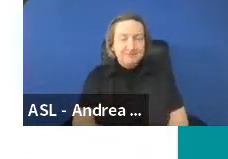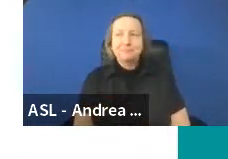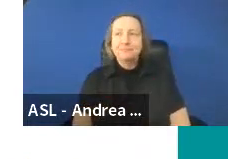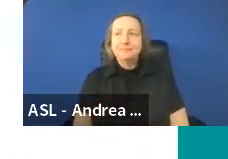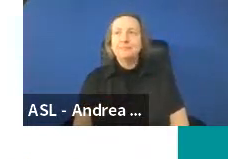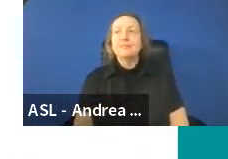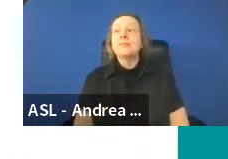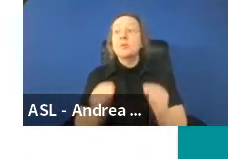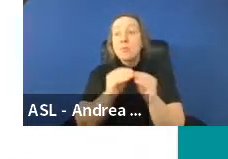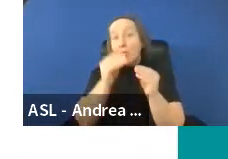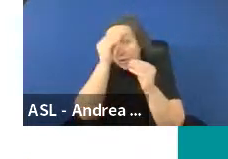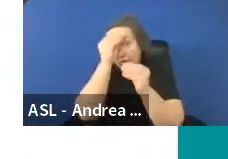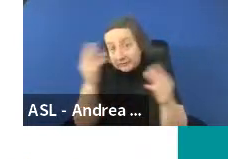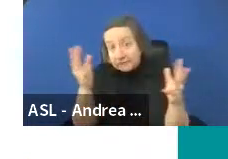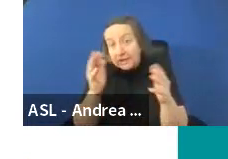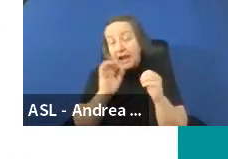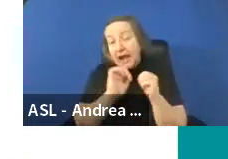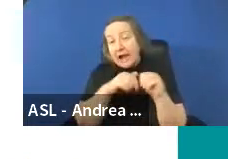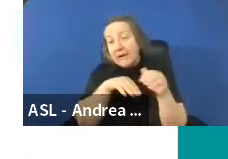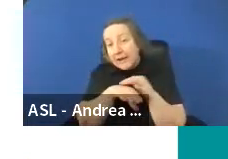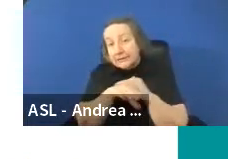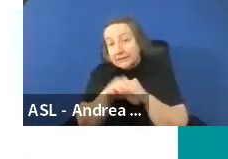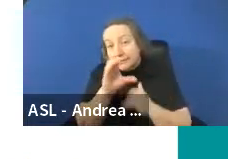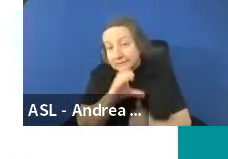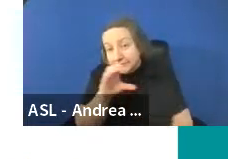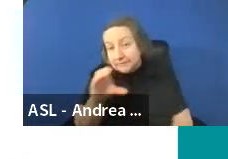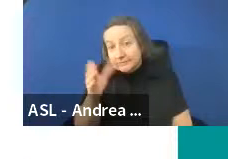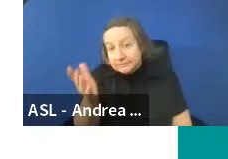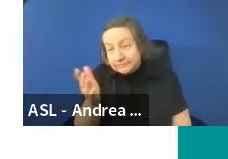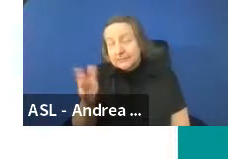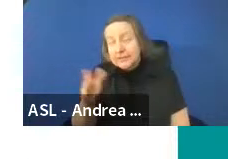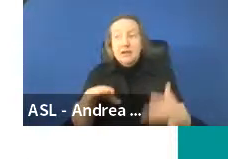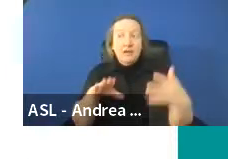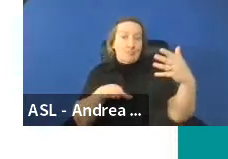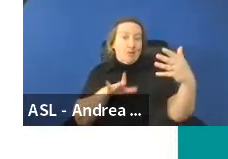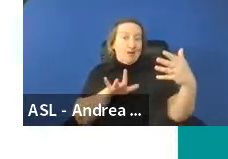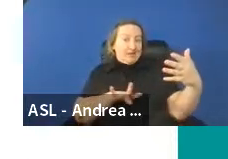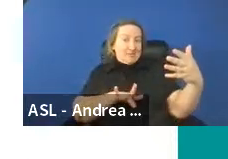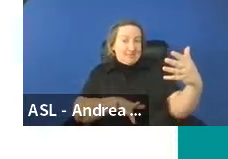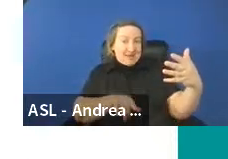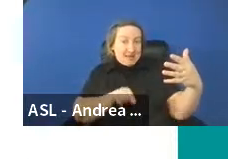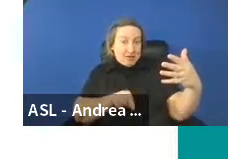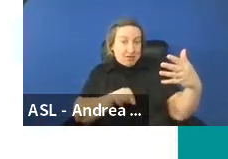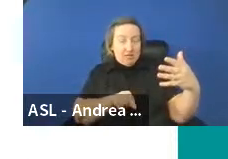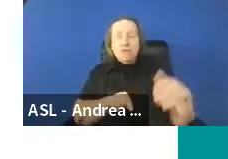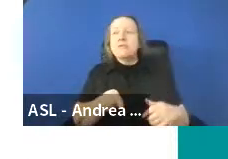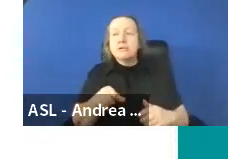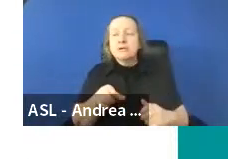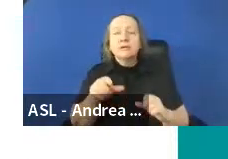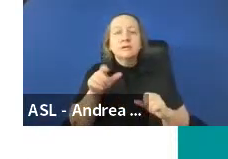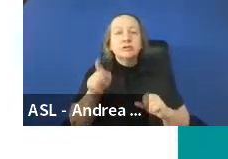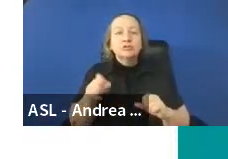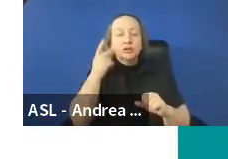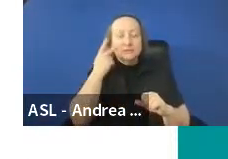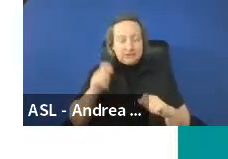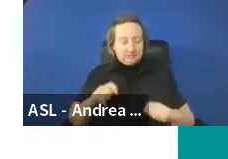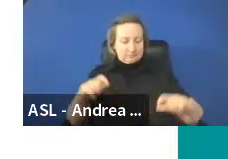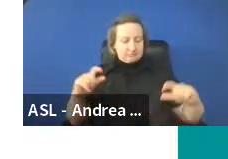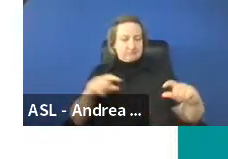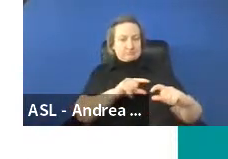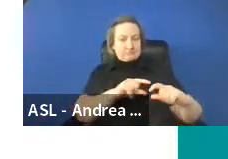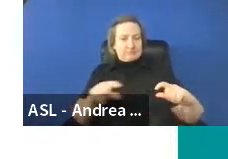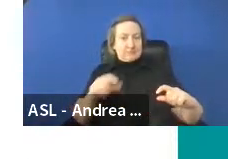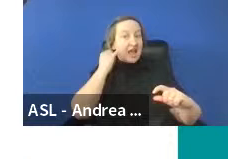Additional information about how to access closed captions. Number one, at the bottom middle of your screen, you should see a menu of options. If you can't